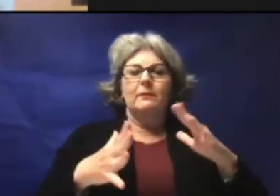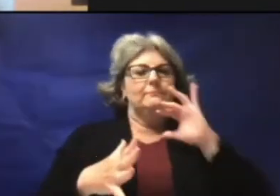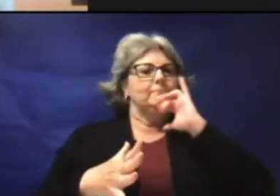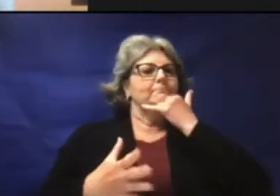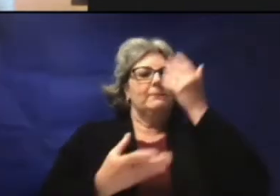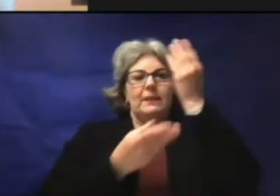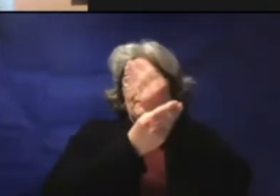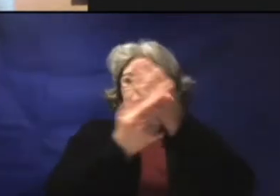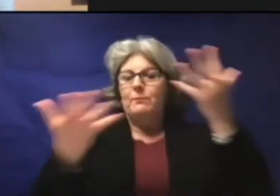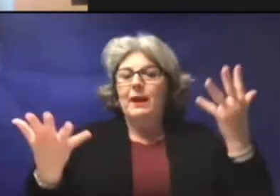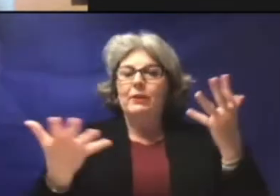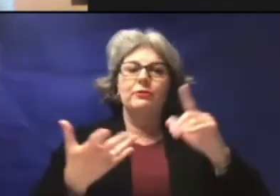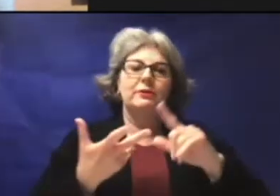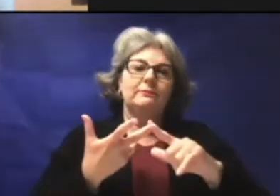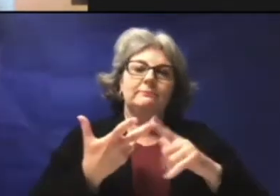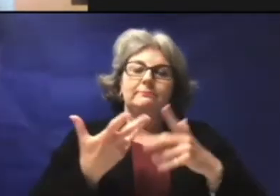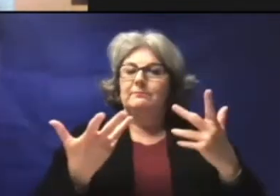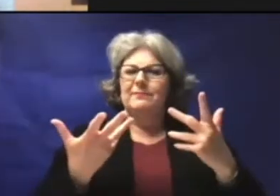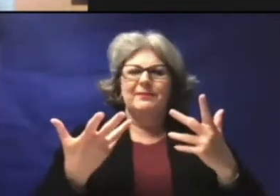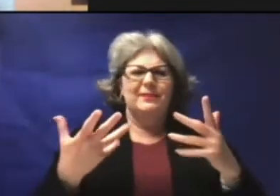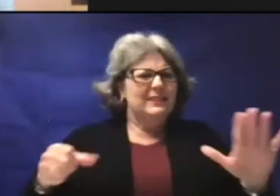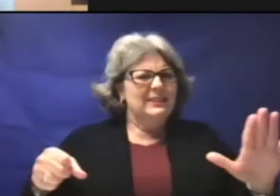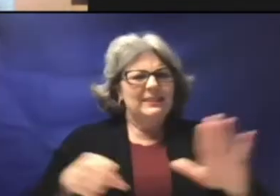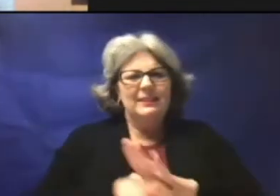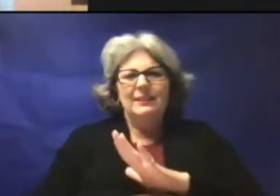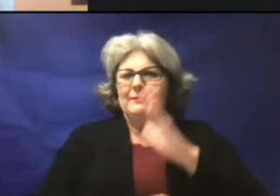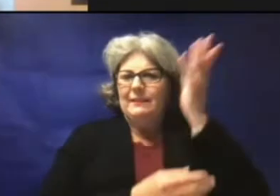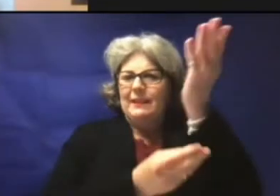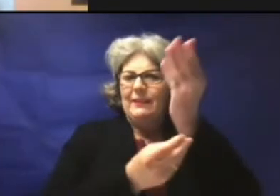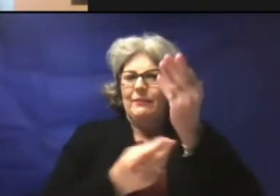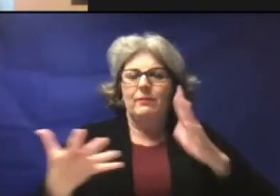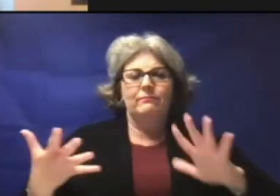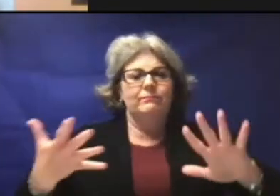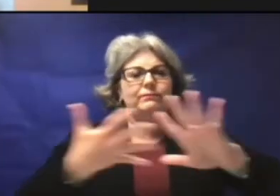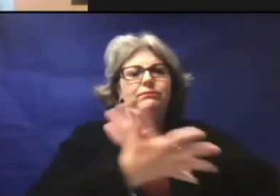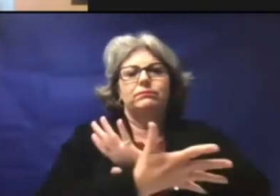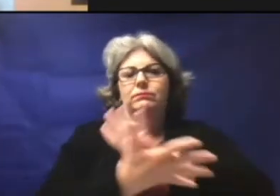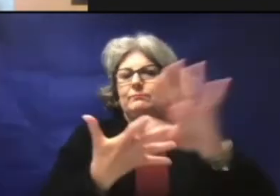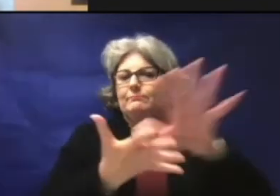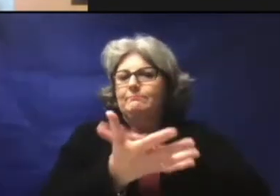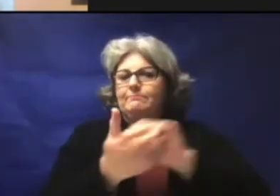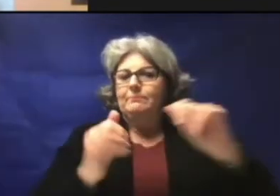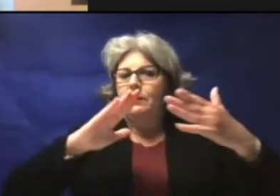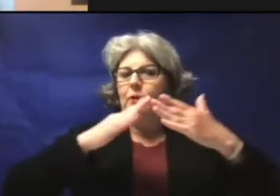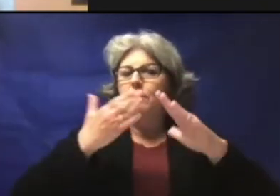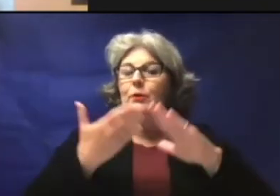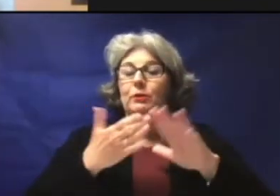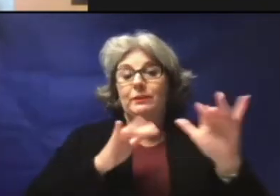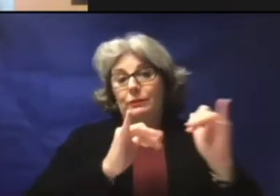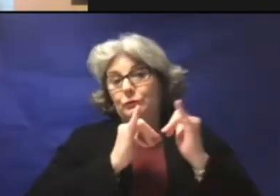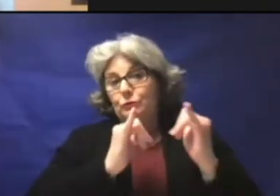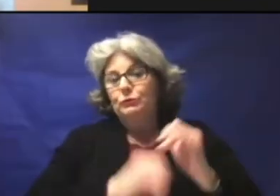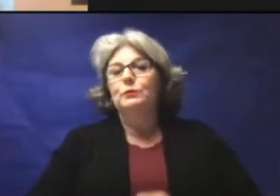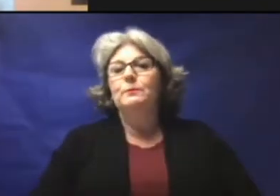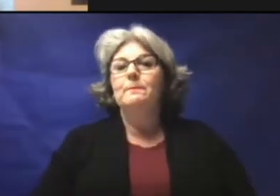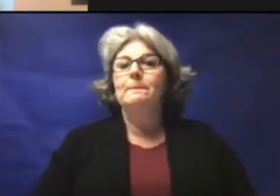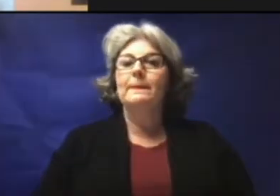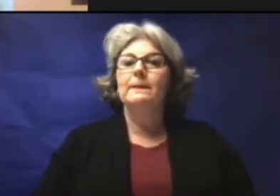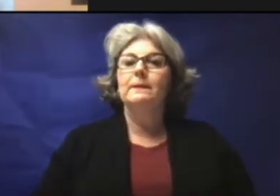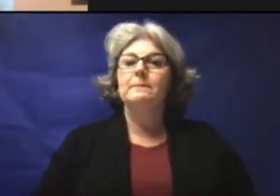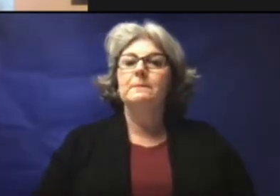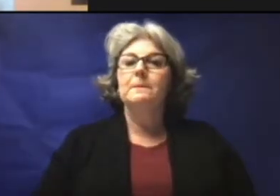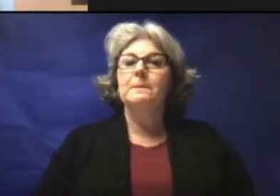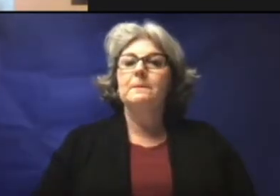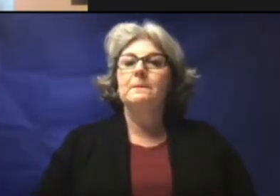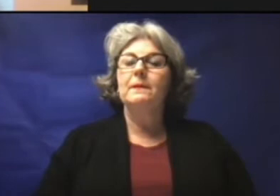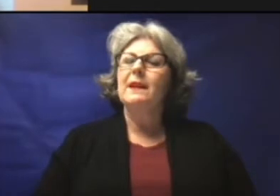misinformation, disinformation, just completely barrage our communities and other communities as well. And I would also,